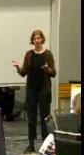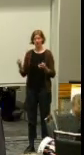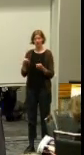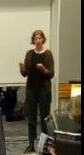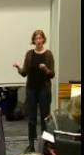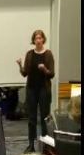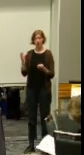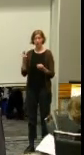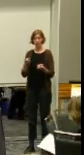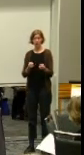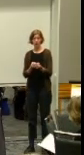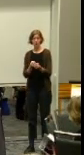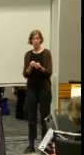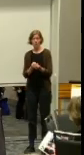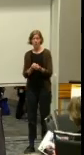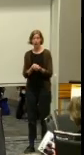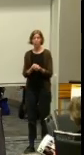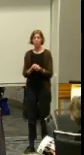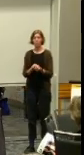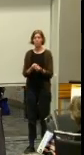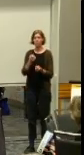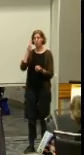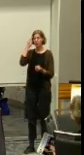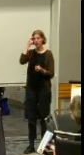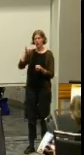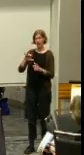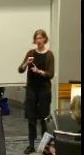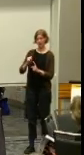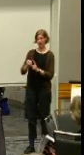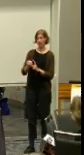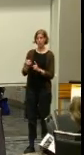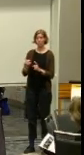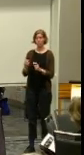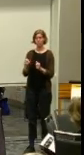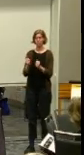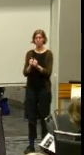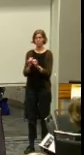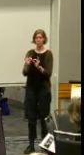that we can move towards to get those families into?